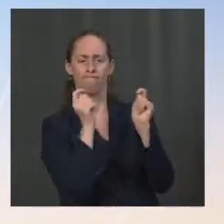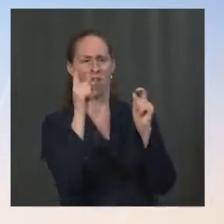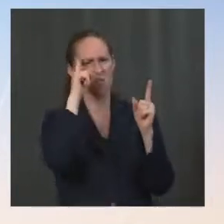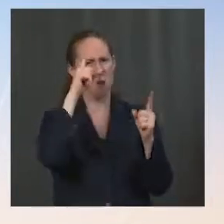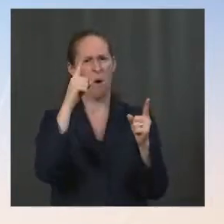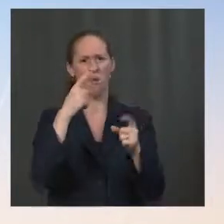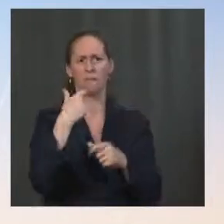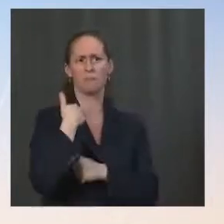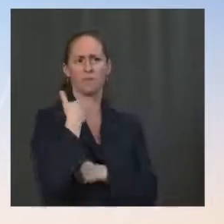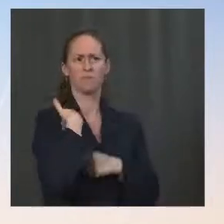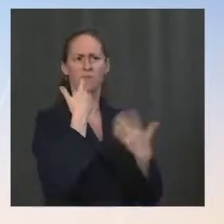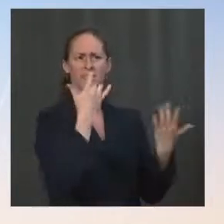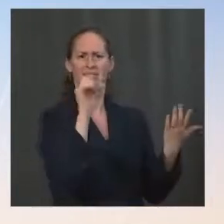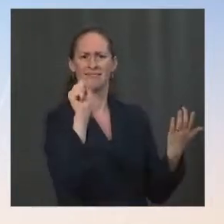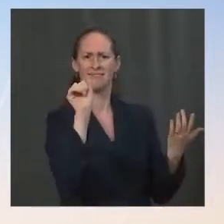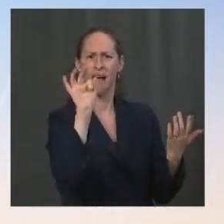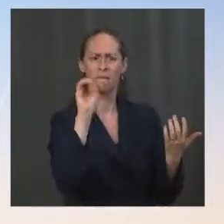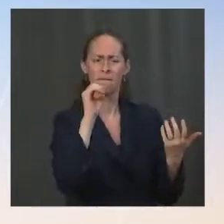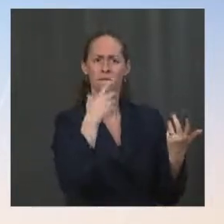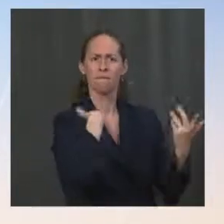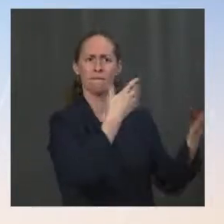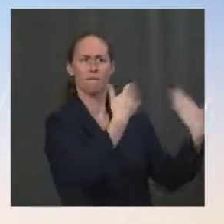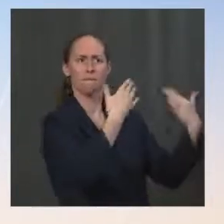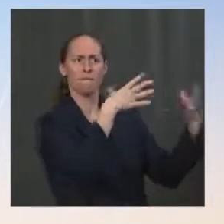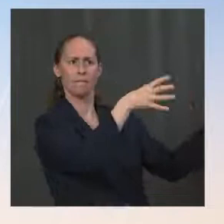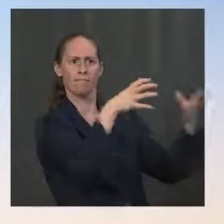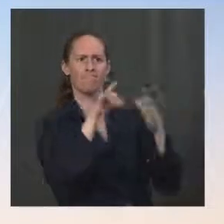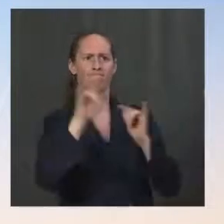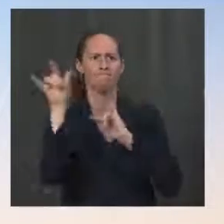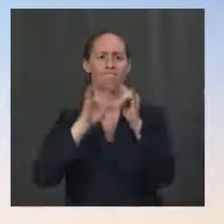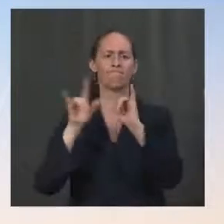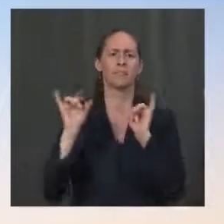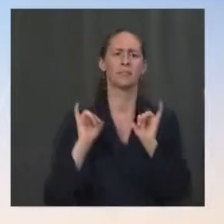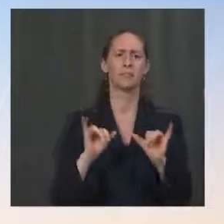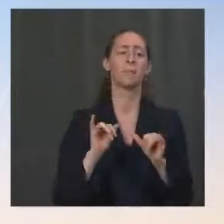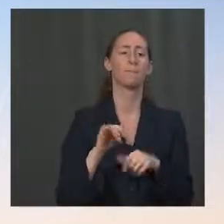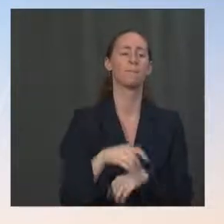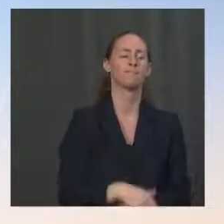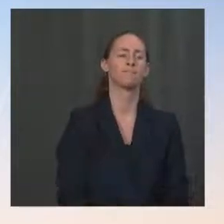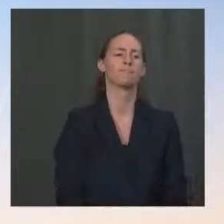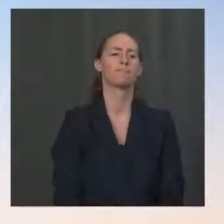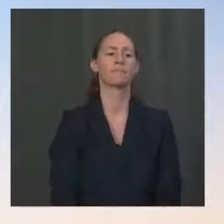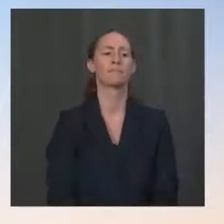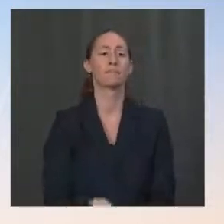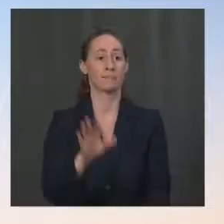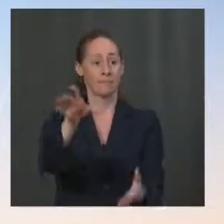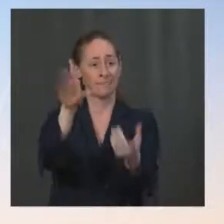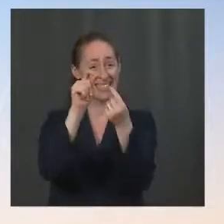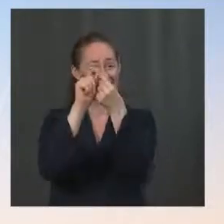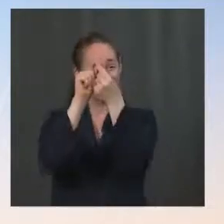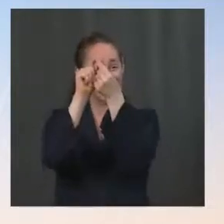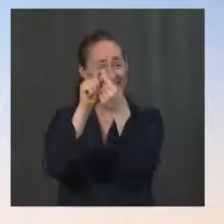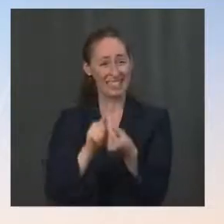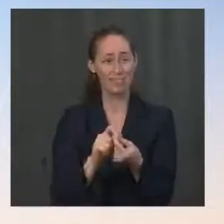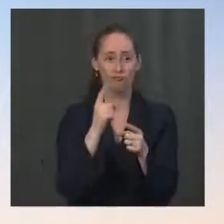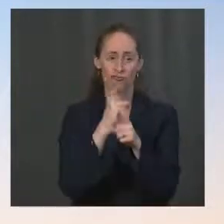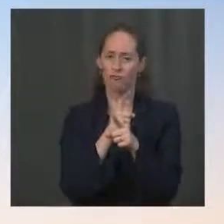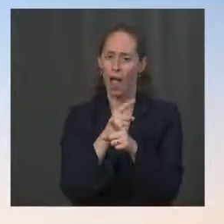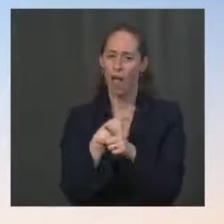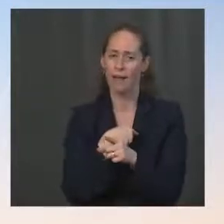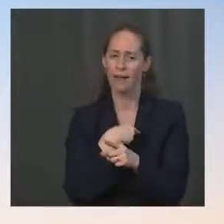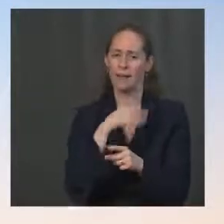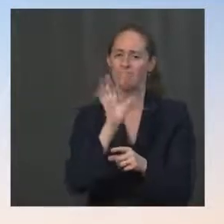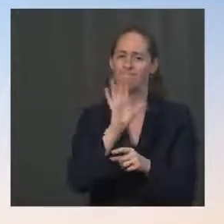successfully evacuate more people from the country. And as you noted, we're obviously not going to get into those details from here. It's also important to note and